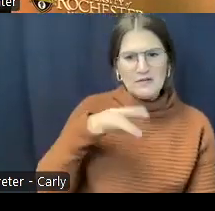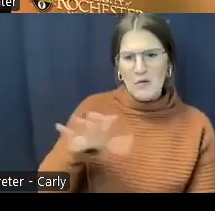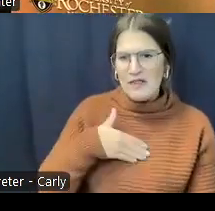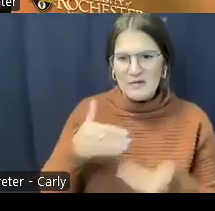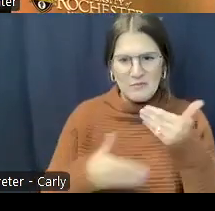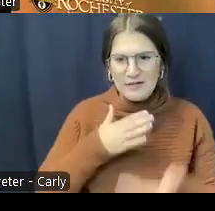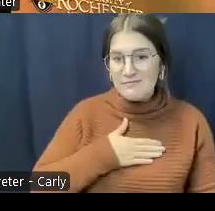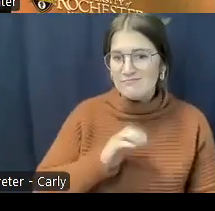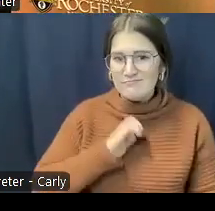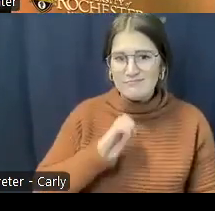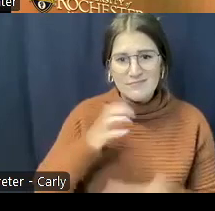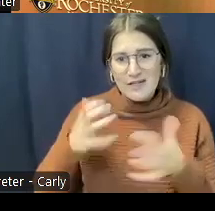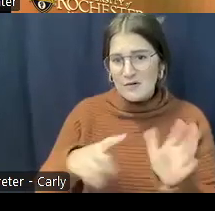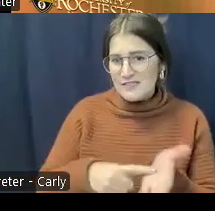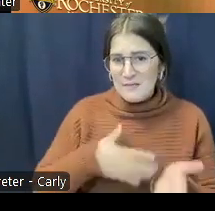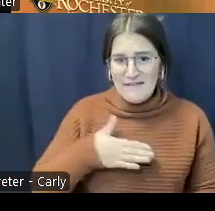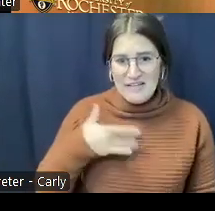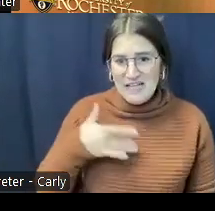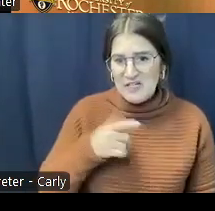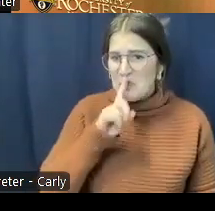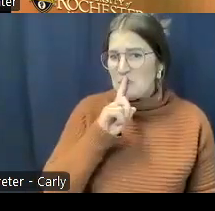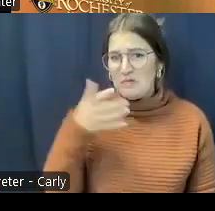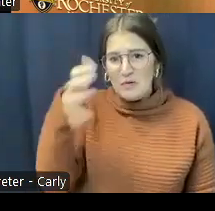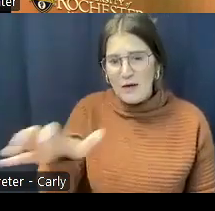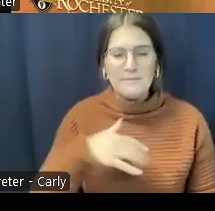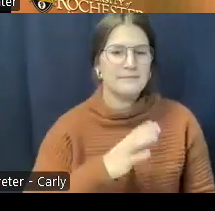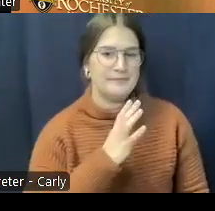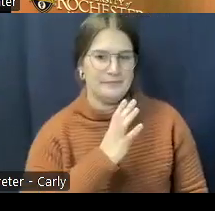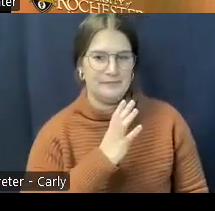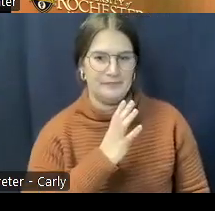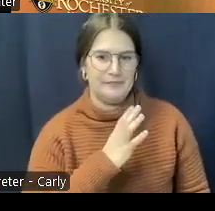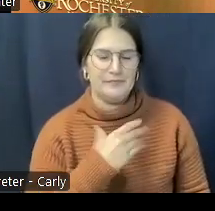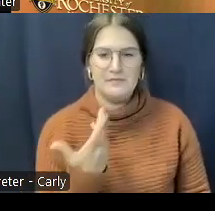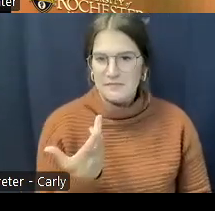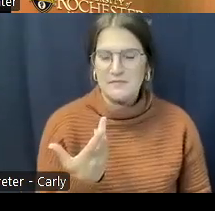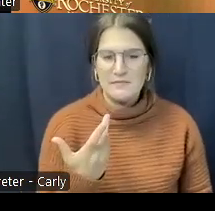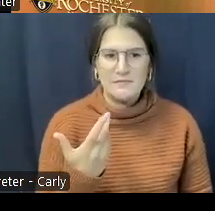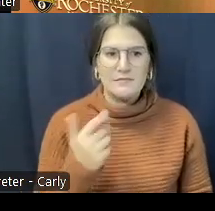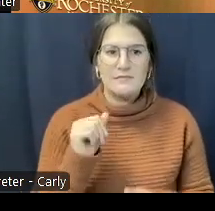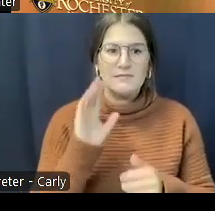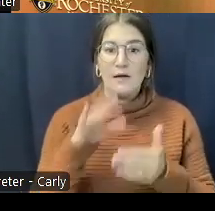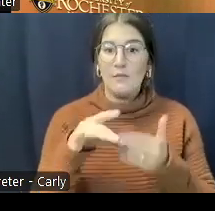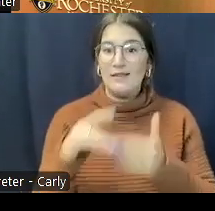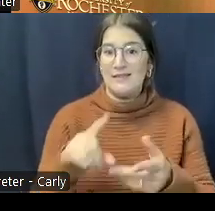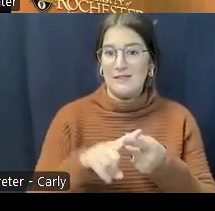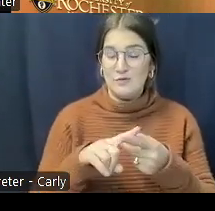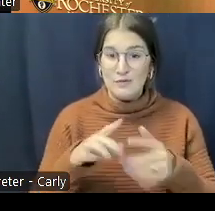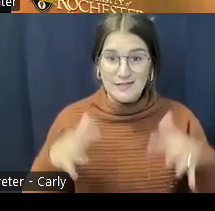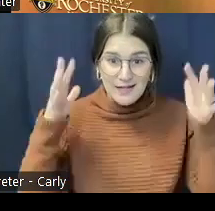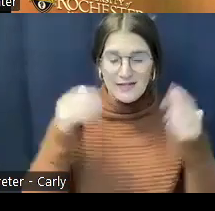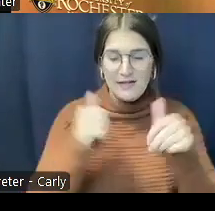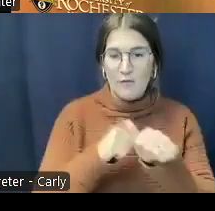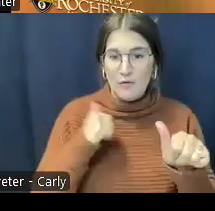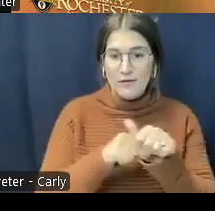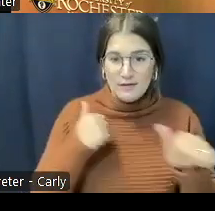like talking about my feelings. That's fine. That leads then to anxiety and avoidance, or avoidance and